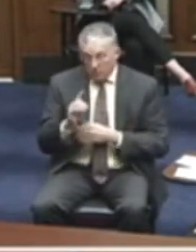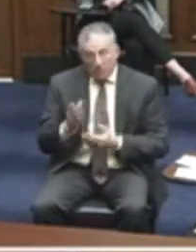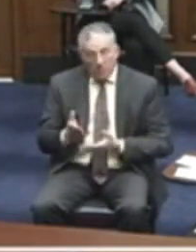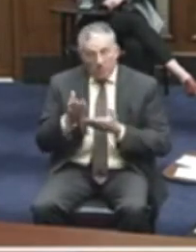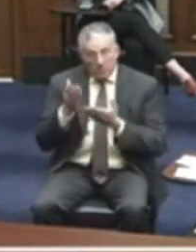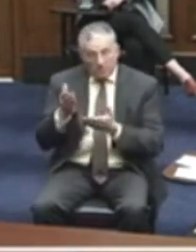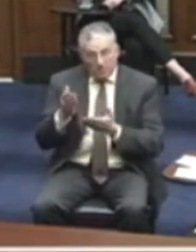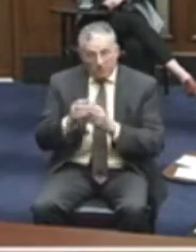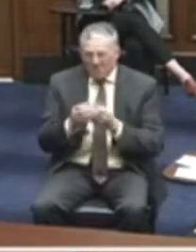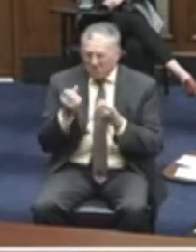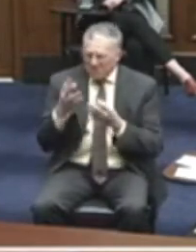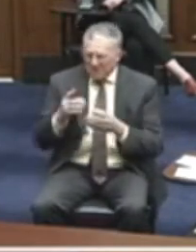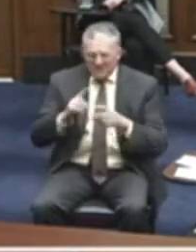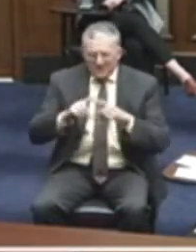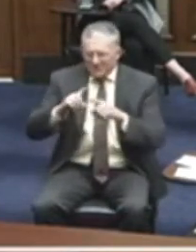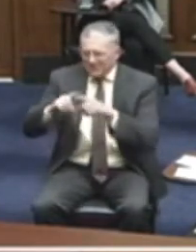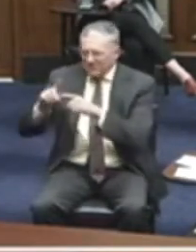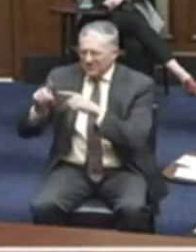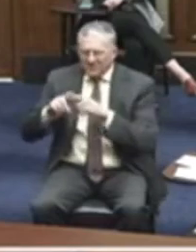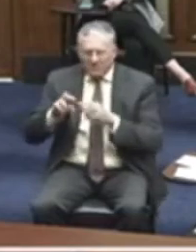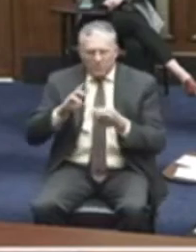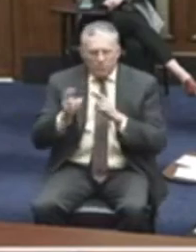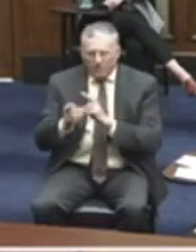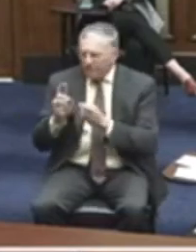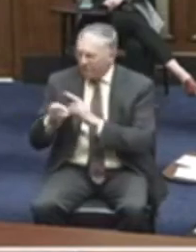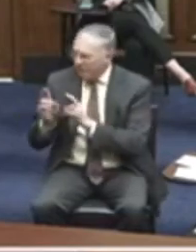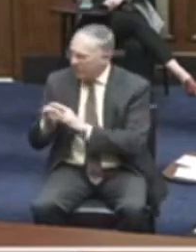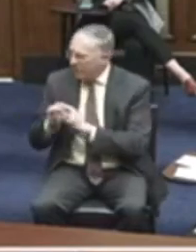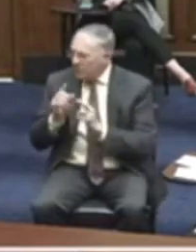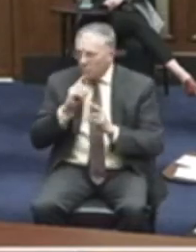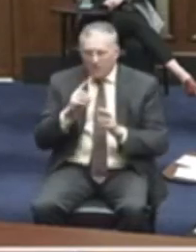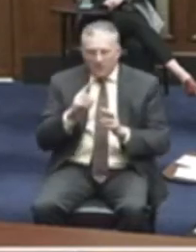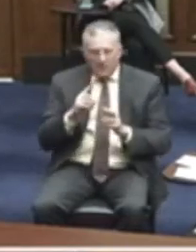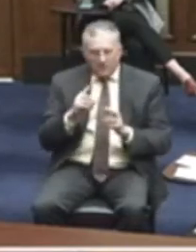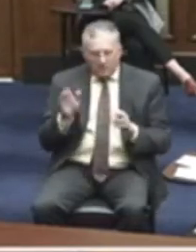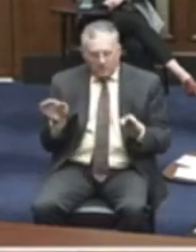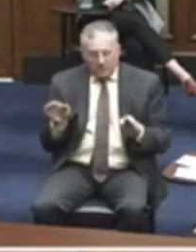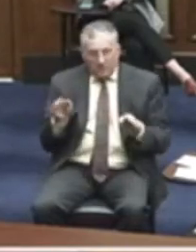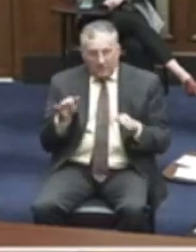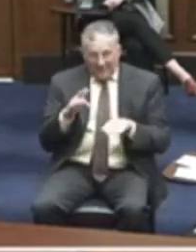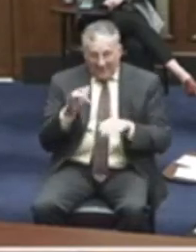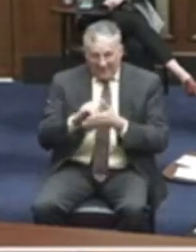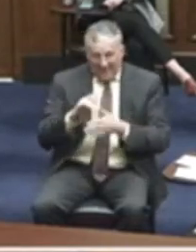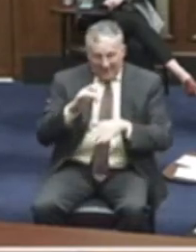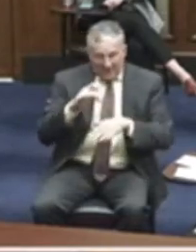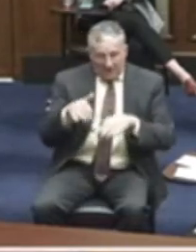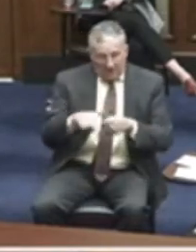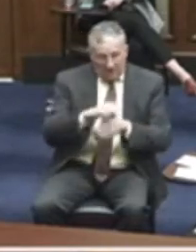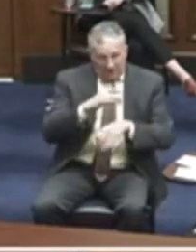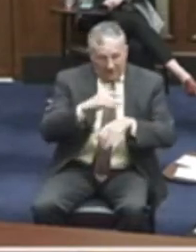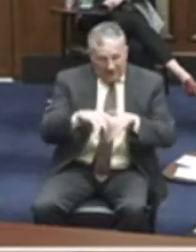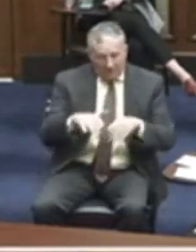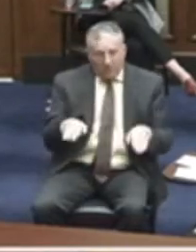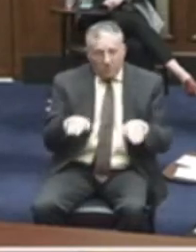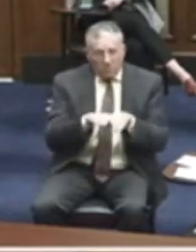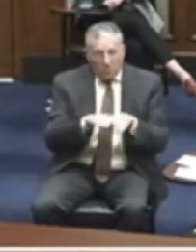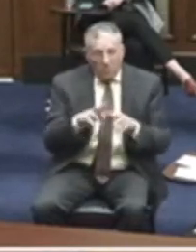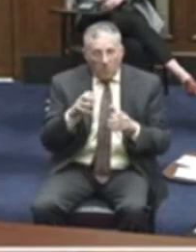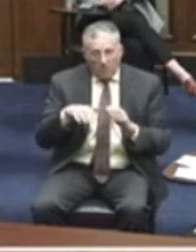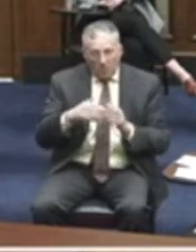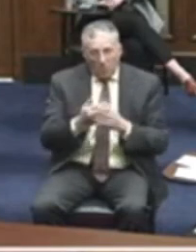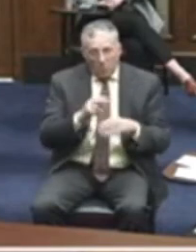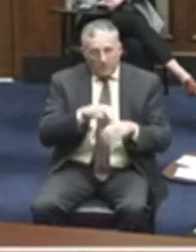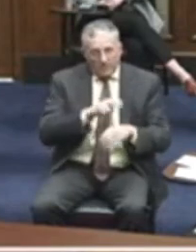advanced many different reforms to close these coverage gaps and move our nation toward universal health